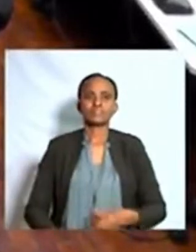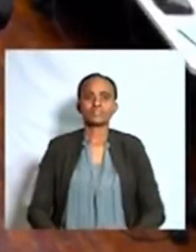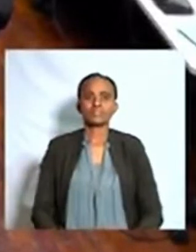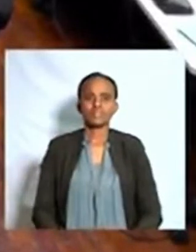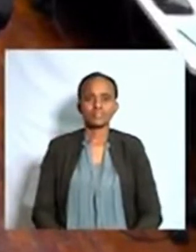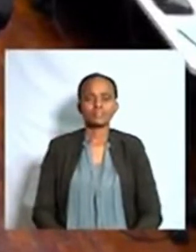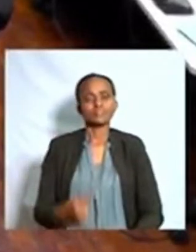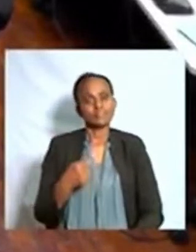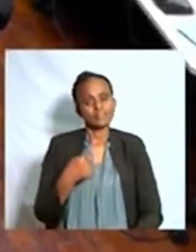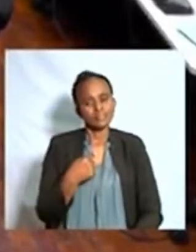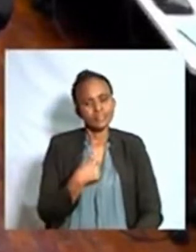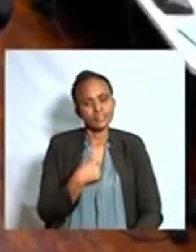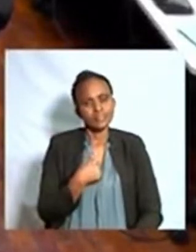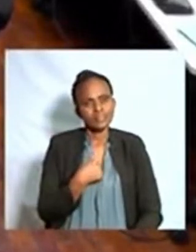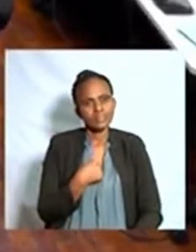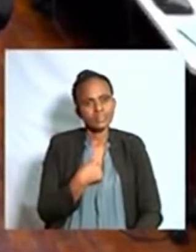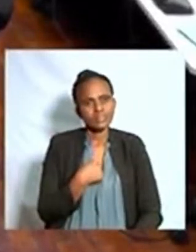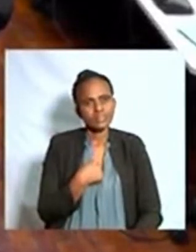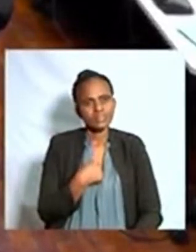I would assume